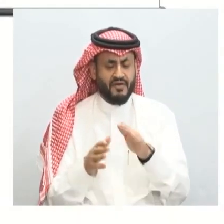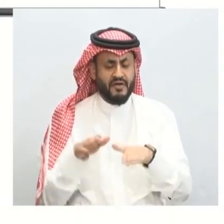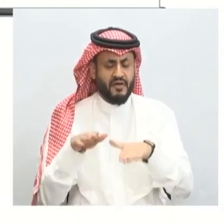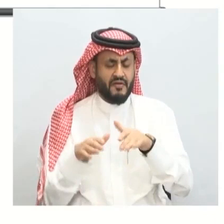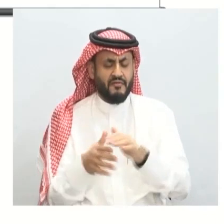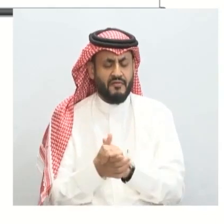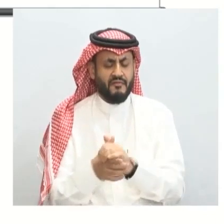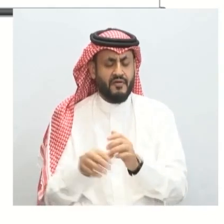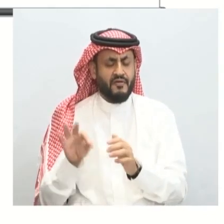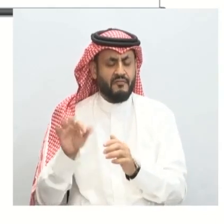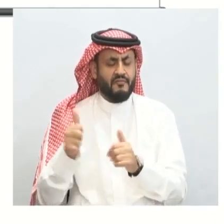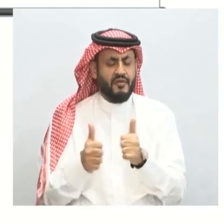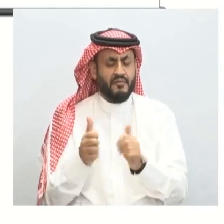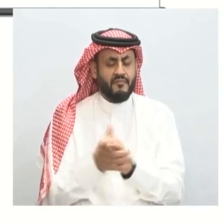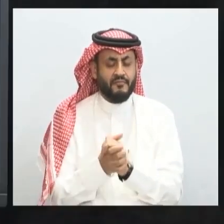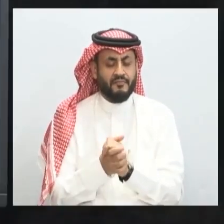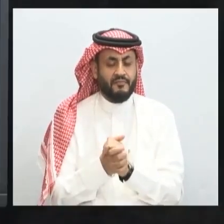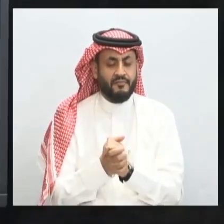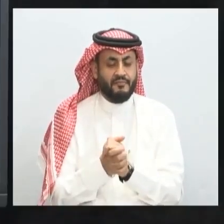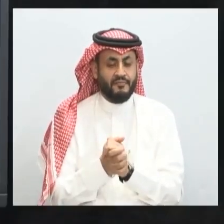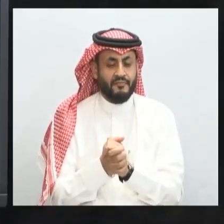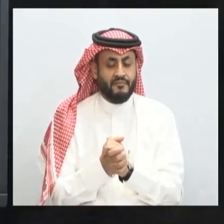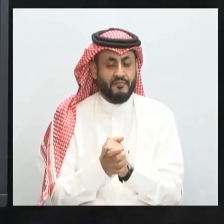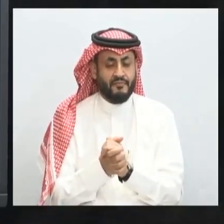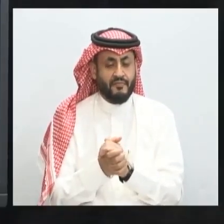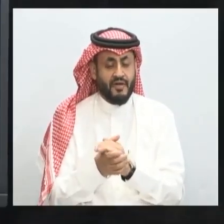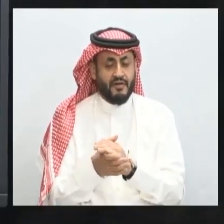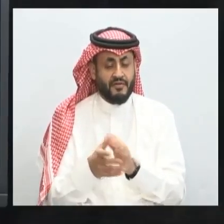evaluated and we answered the questions that we had. So this is going to